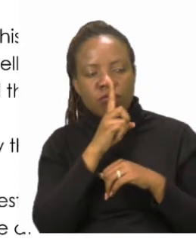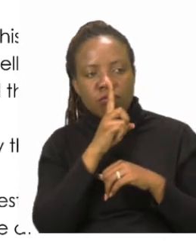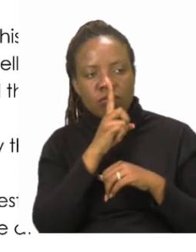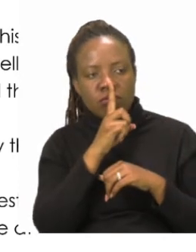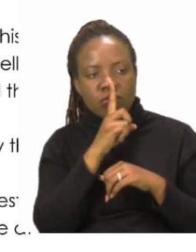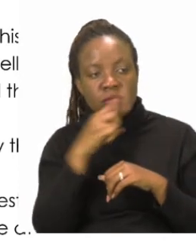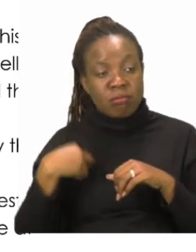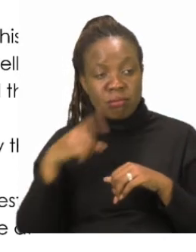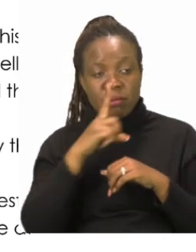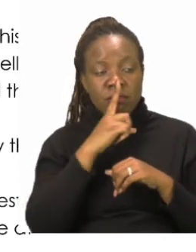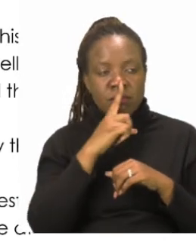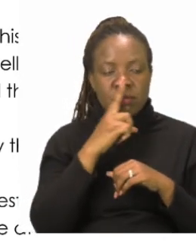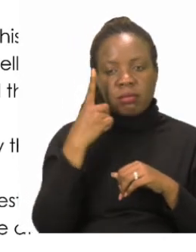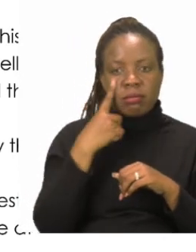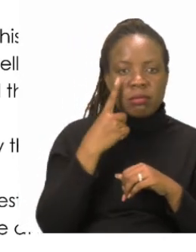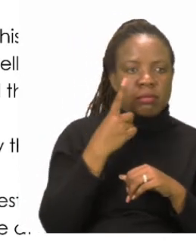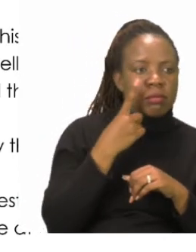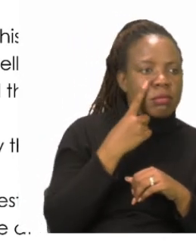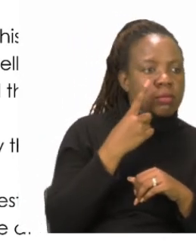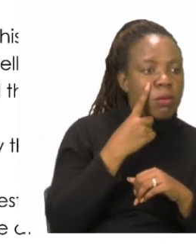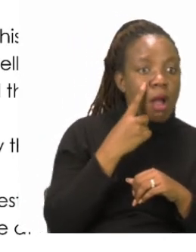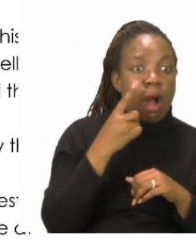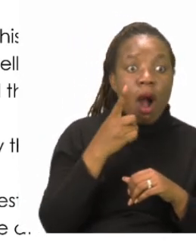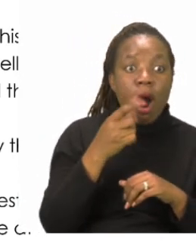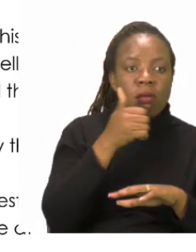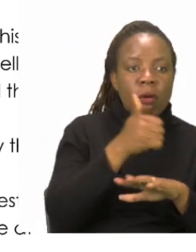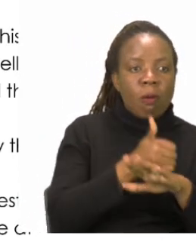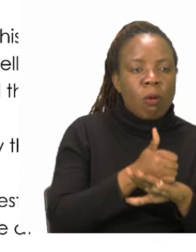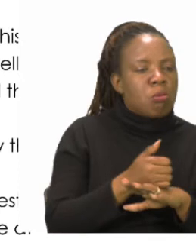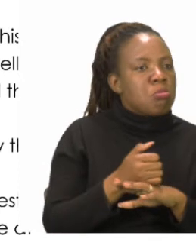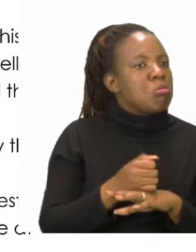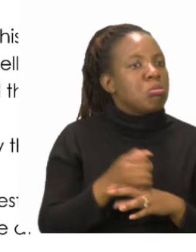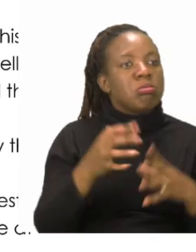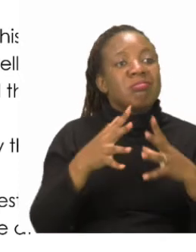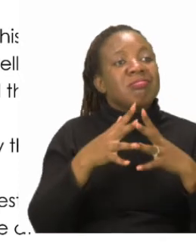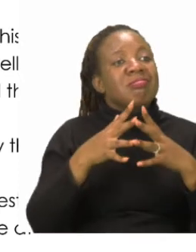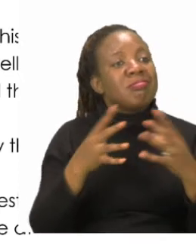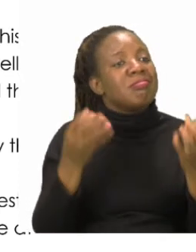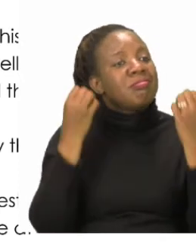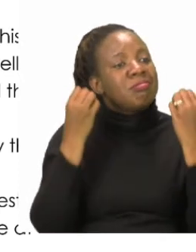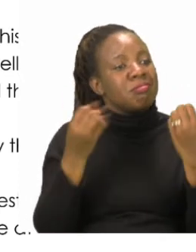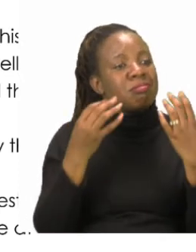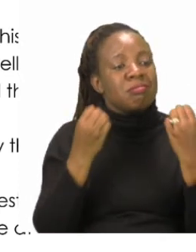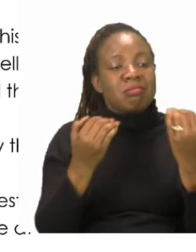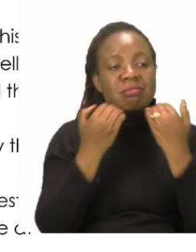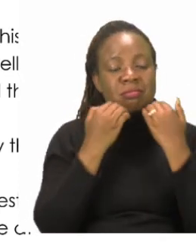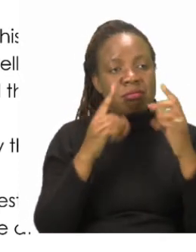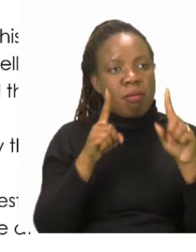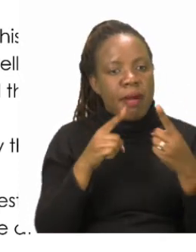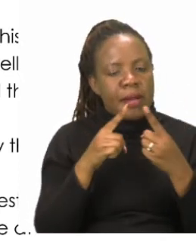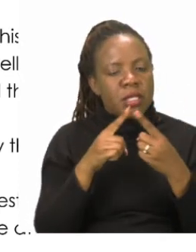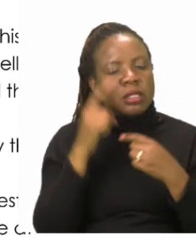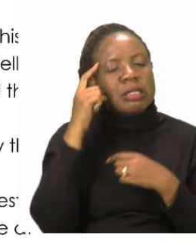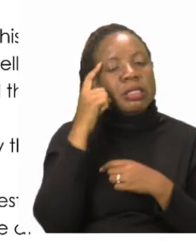the castle. He found a lot of treasure. He decided to take some back with him